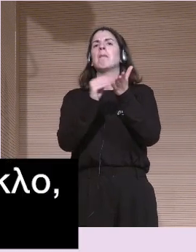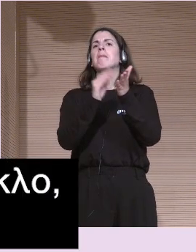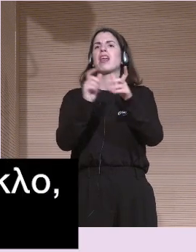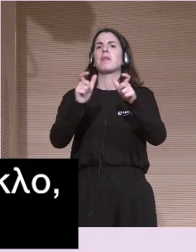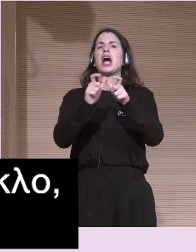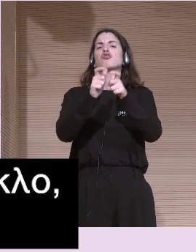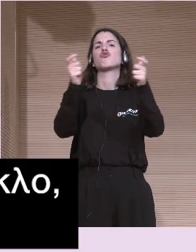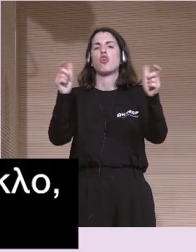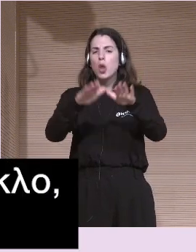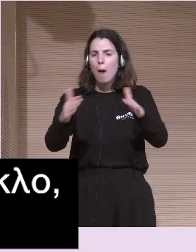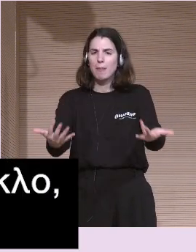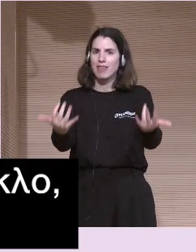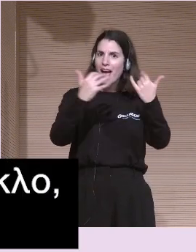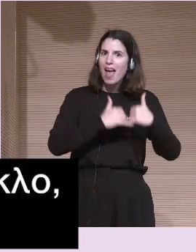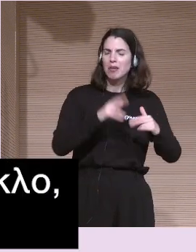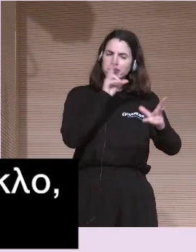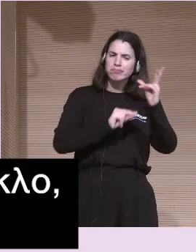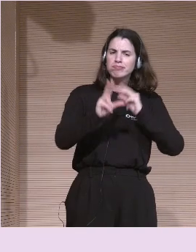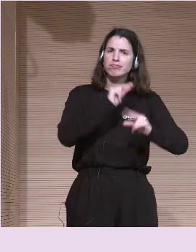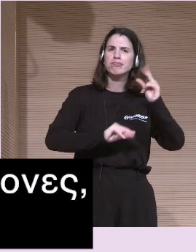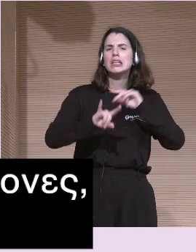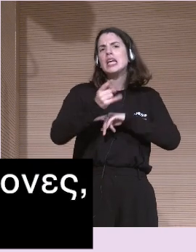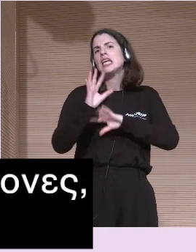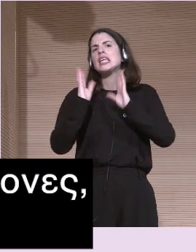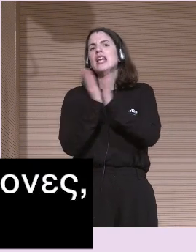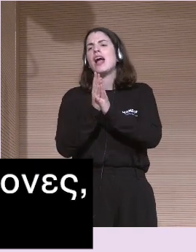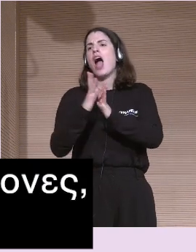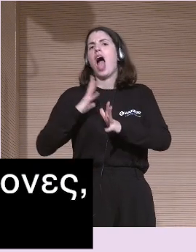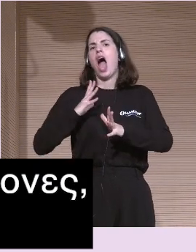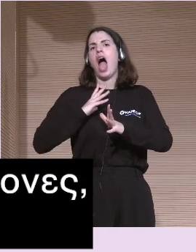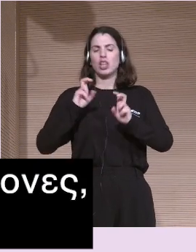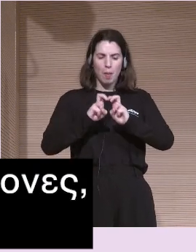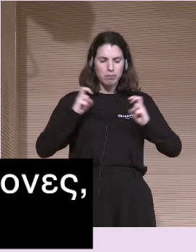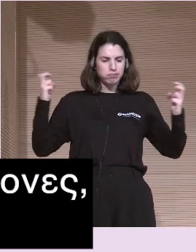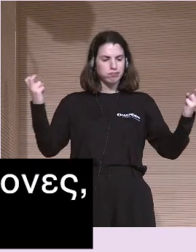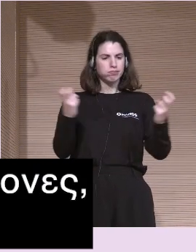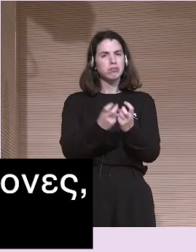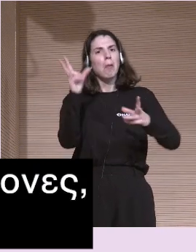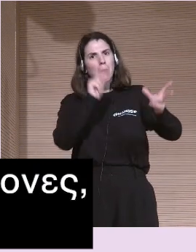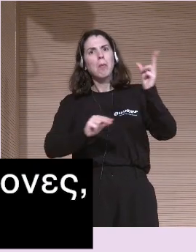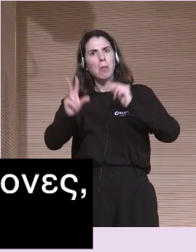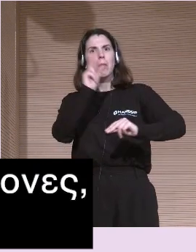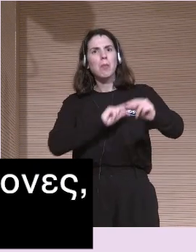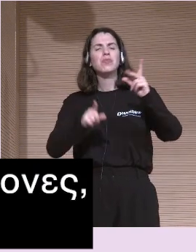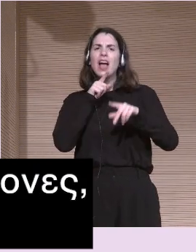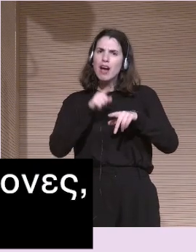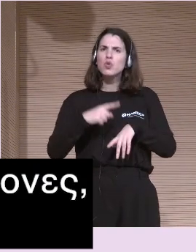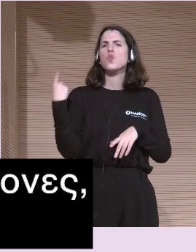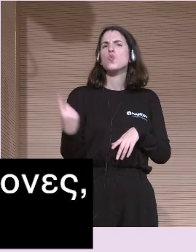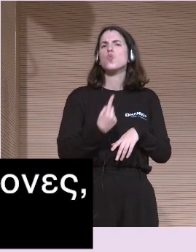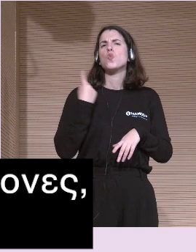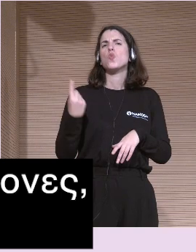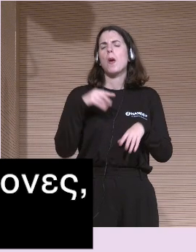reflect on what they've seen and heard in a lovely sort of circle like this. This is quite a feature of our museum, but these kind of intense, thoughtful conversations that